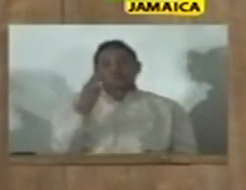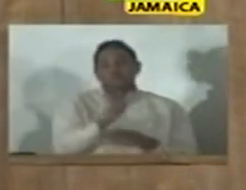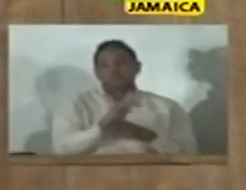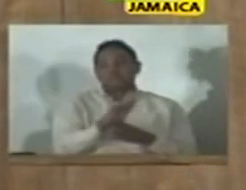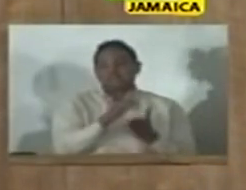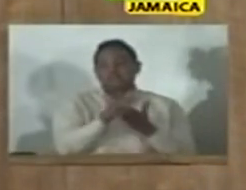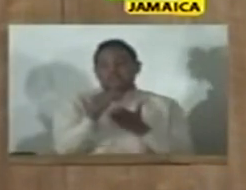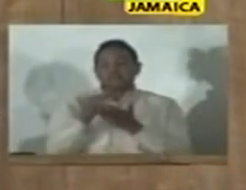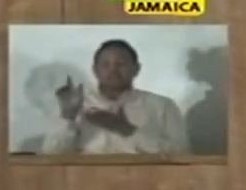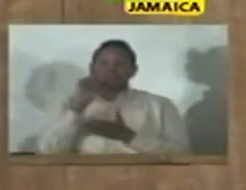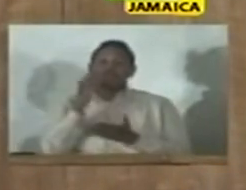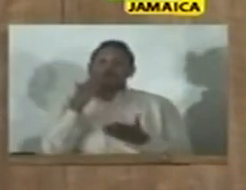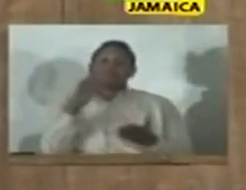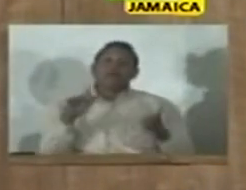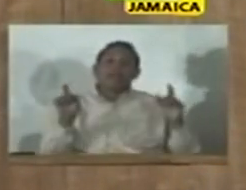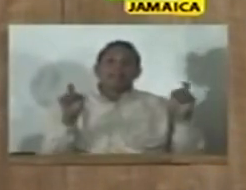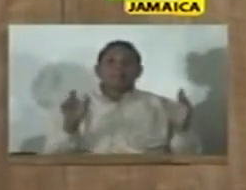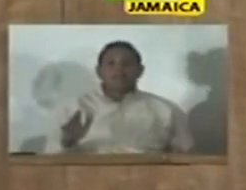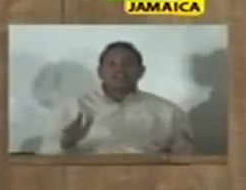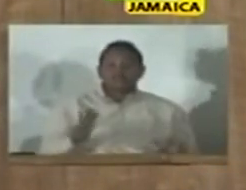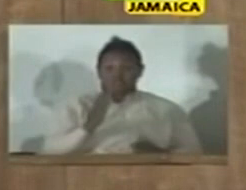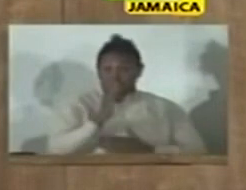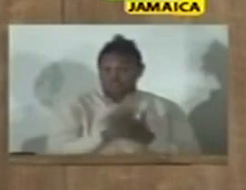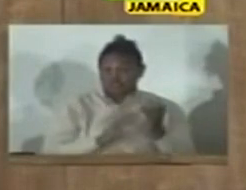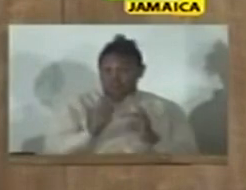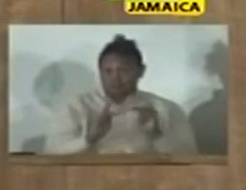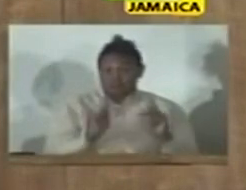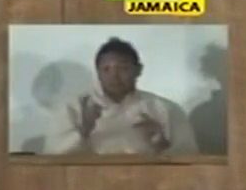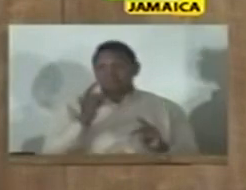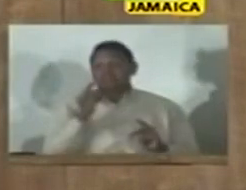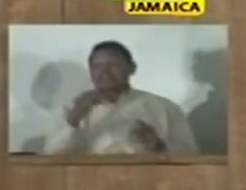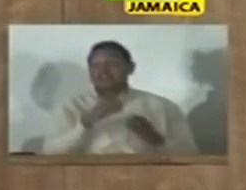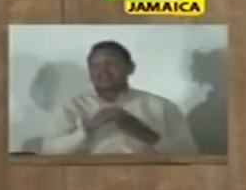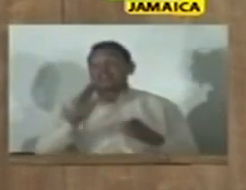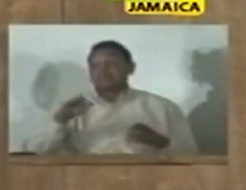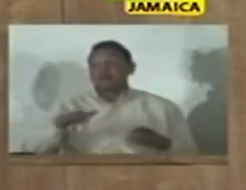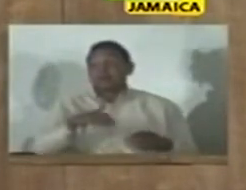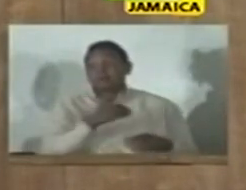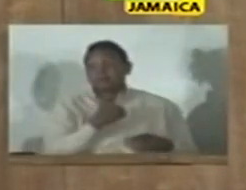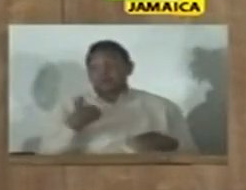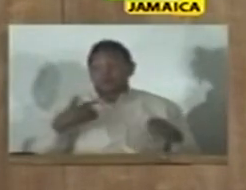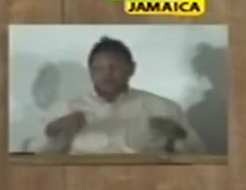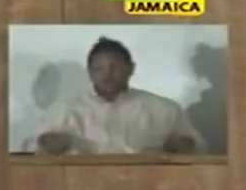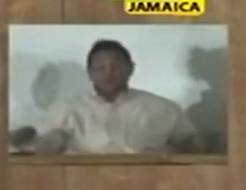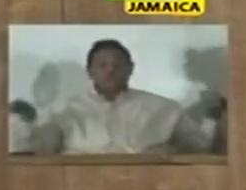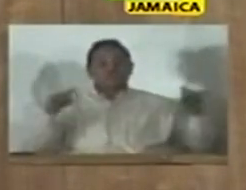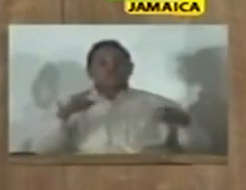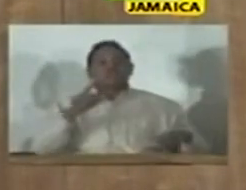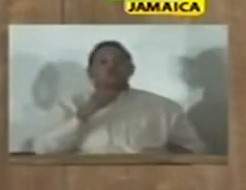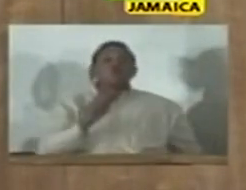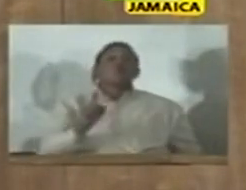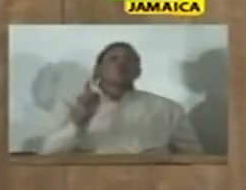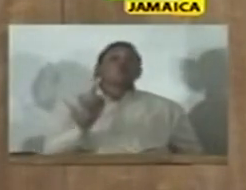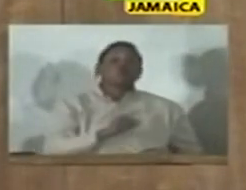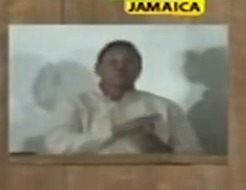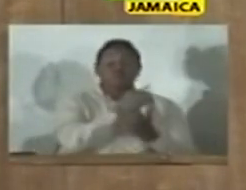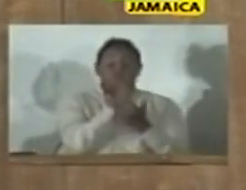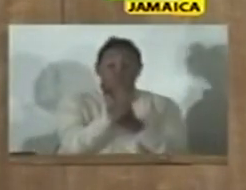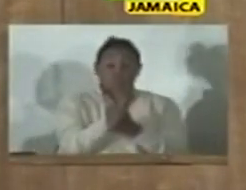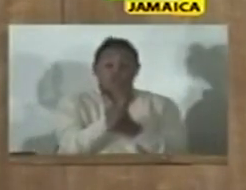and based on what some people are saying inside the parliamentary chamber, at least one